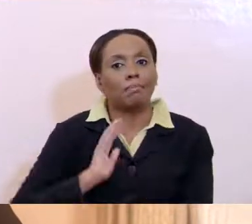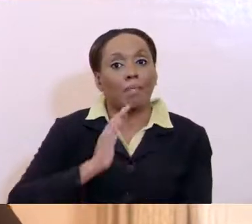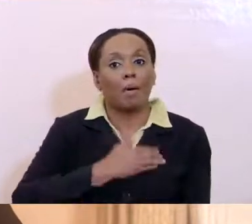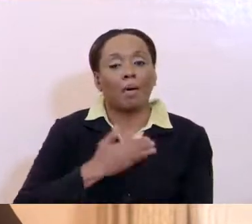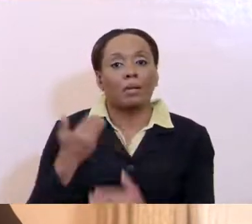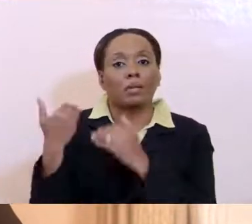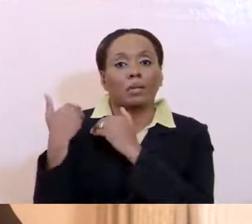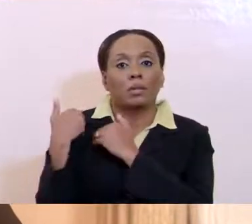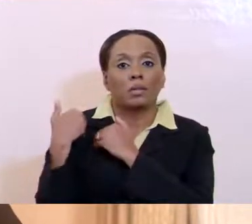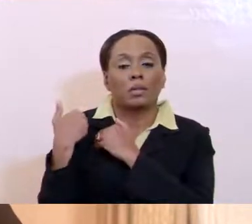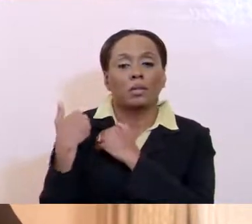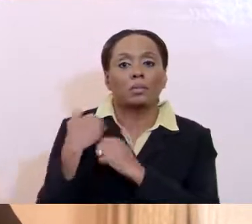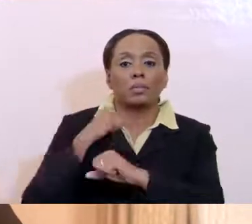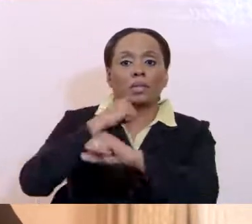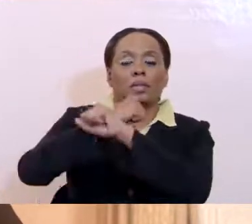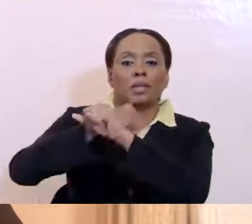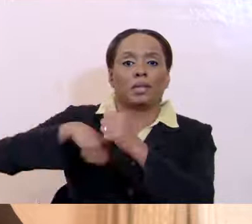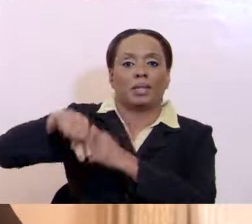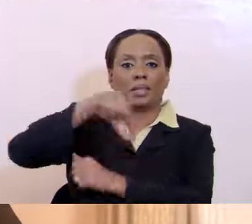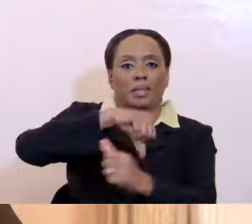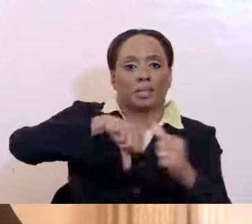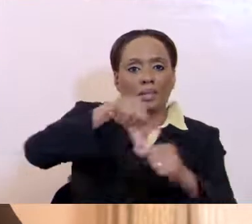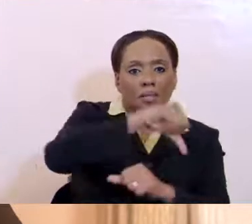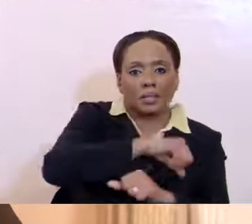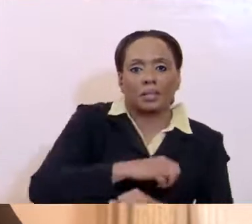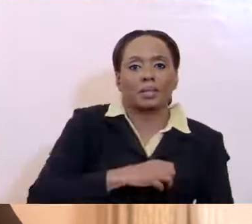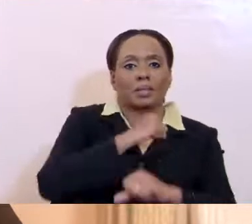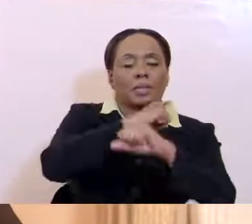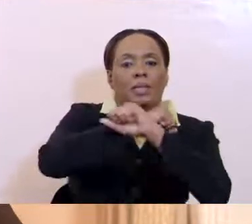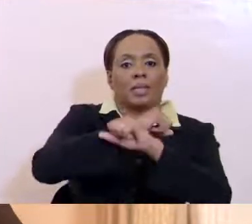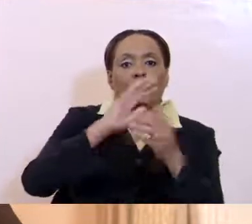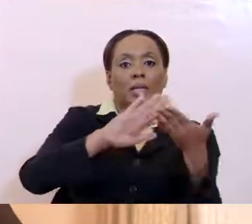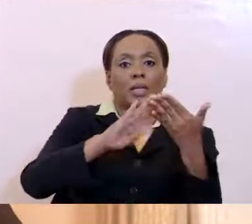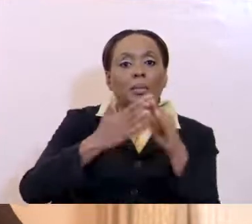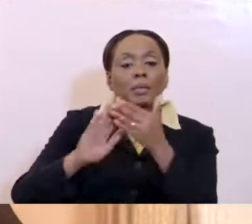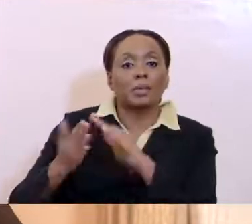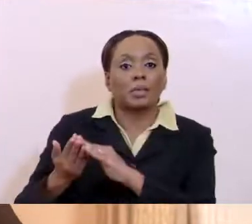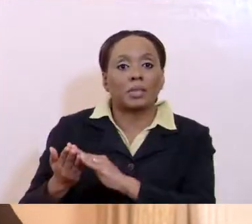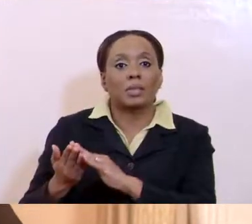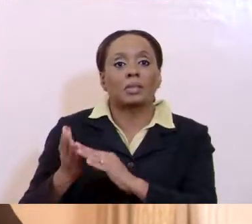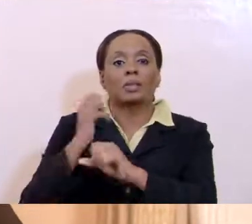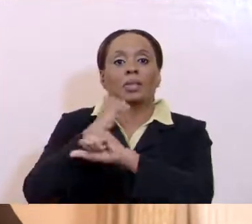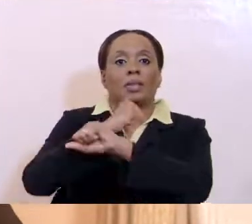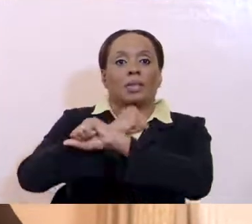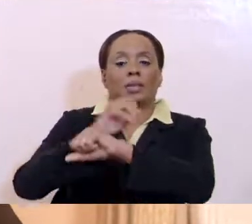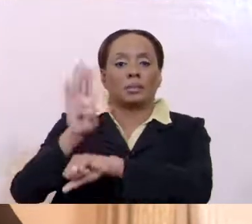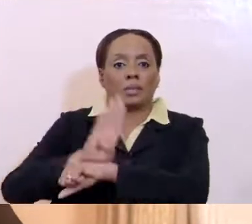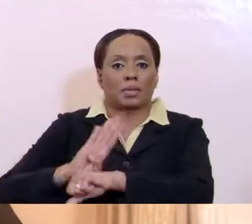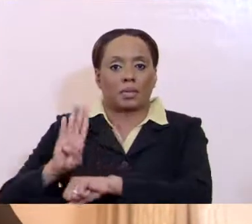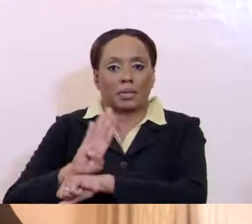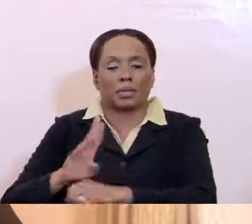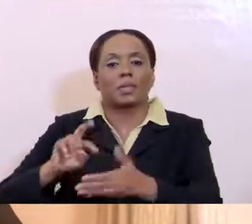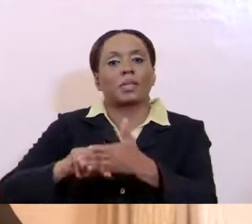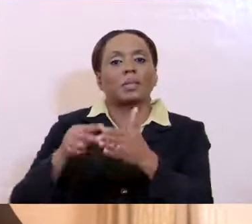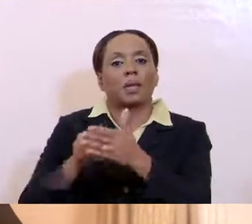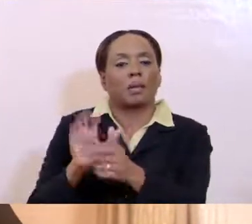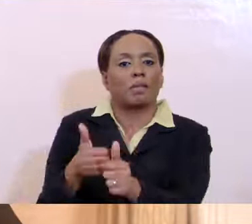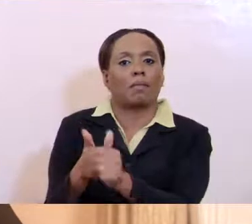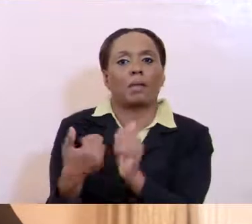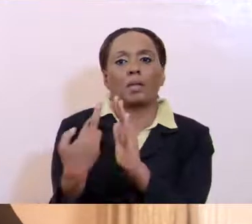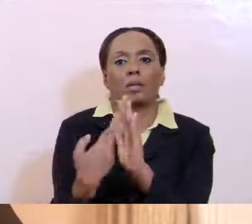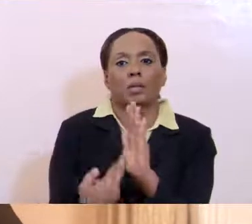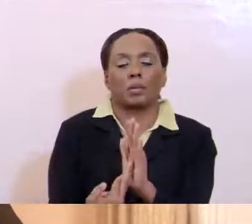to protect each other, protect our communities, and protect the country. That means following the rules for